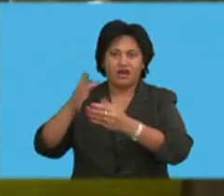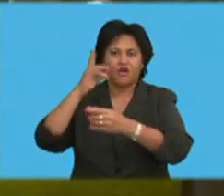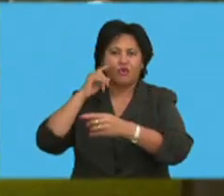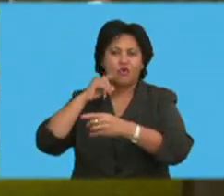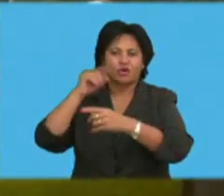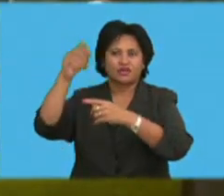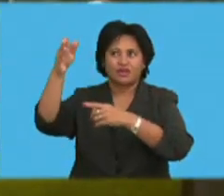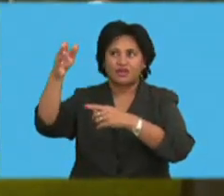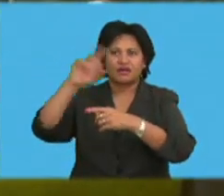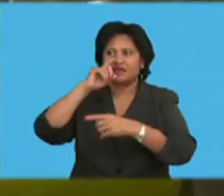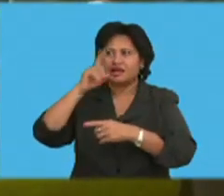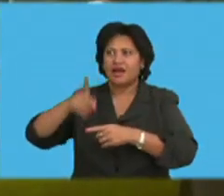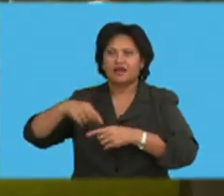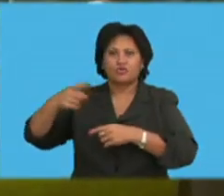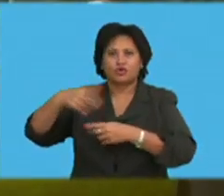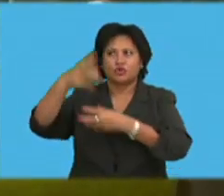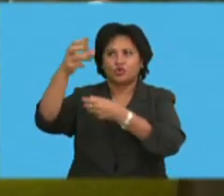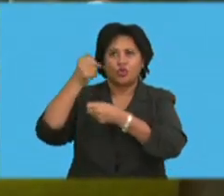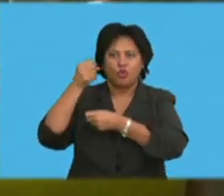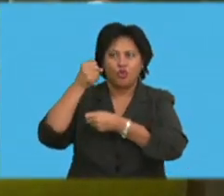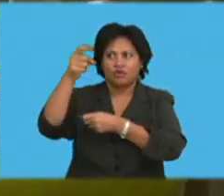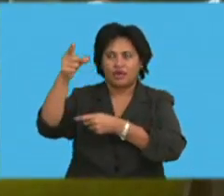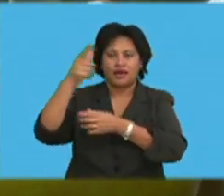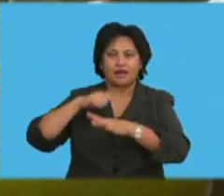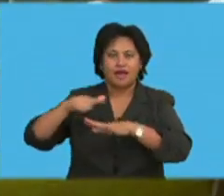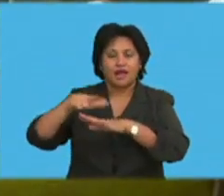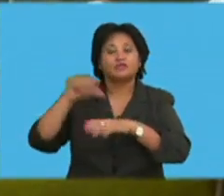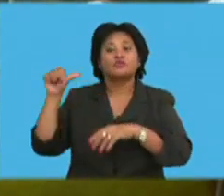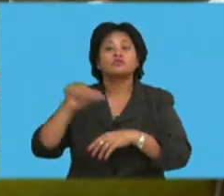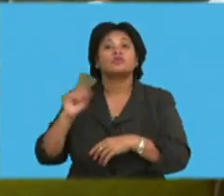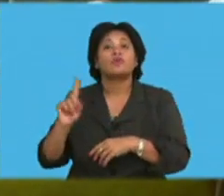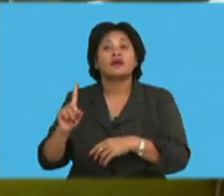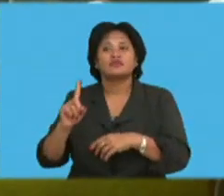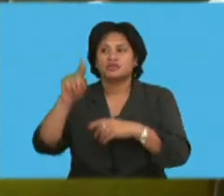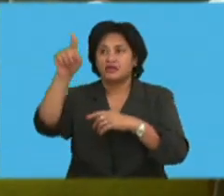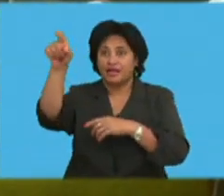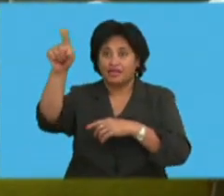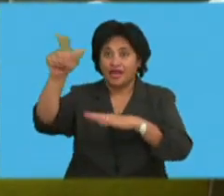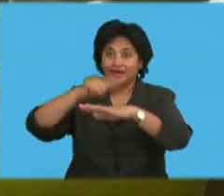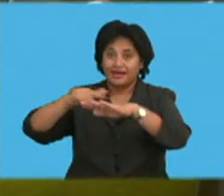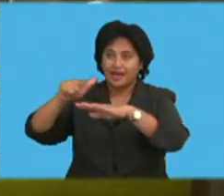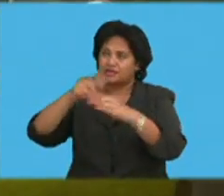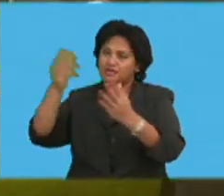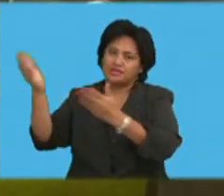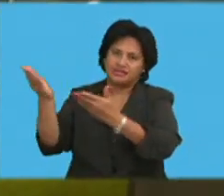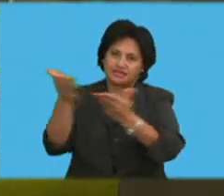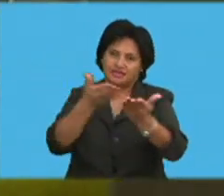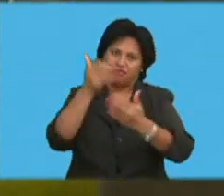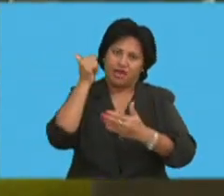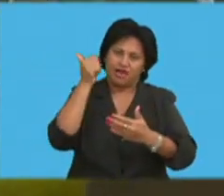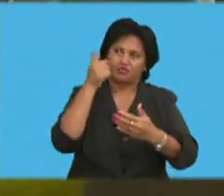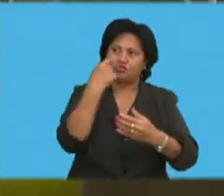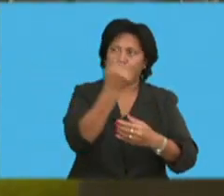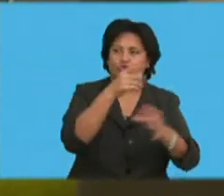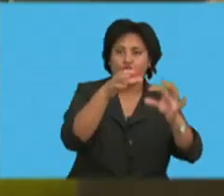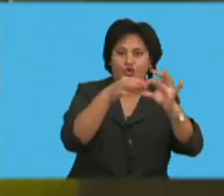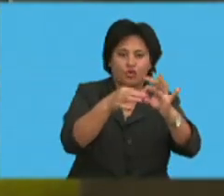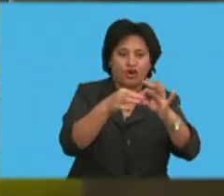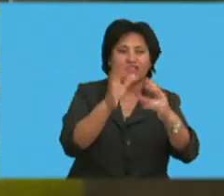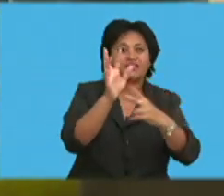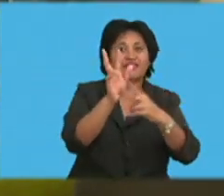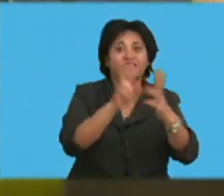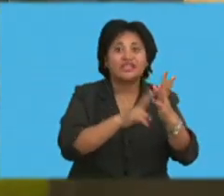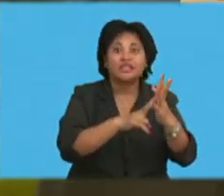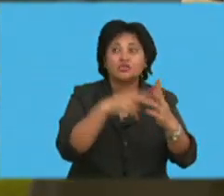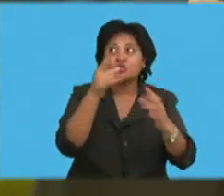on to the land. They must give the land back to the Itauke landowners. So that's how you have the